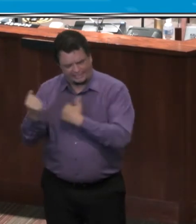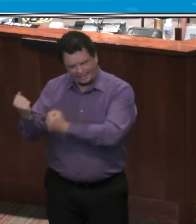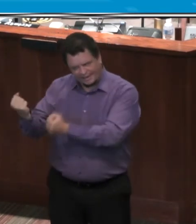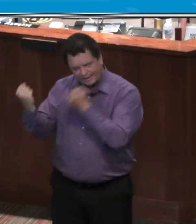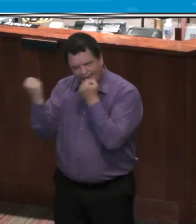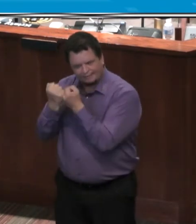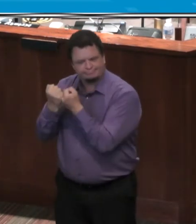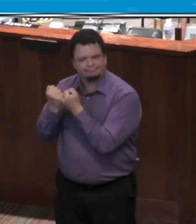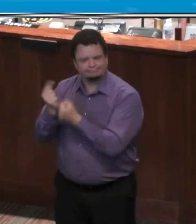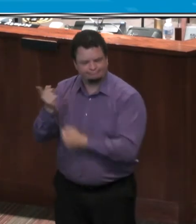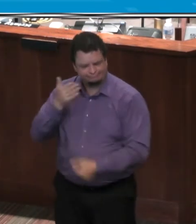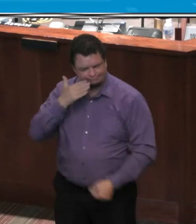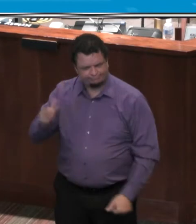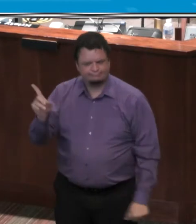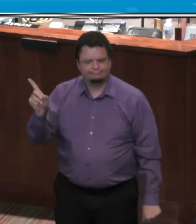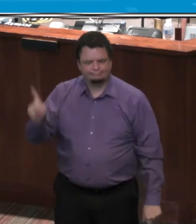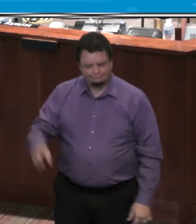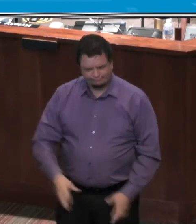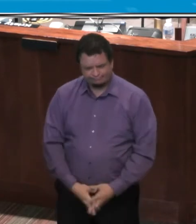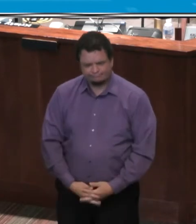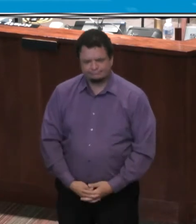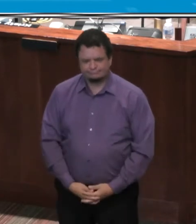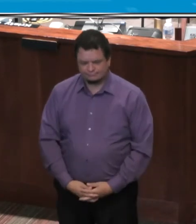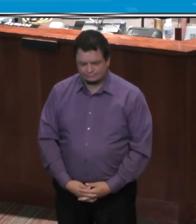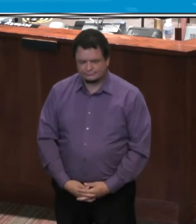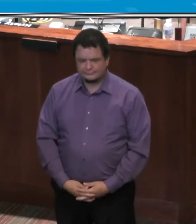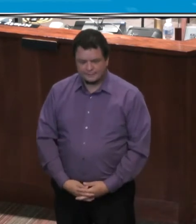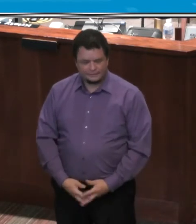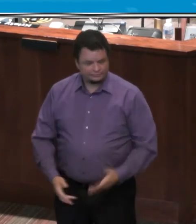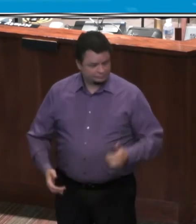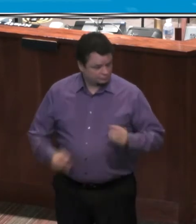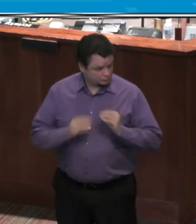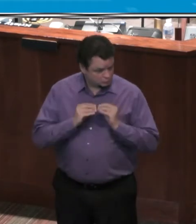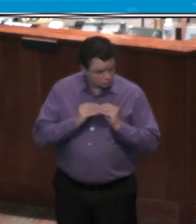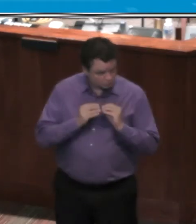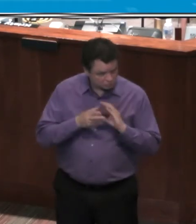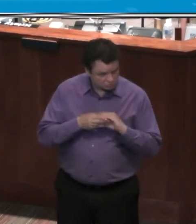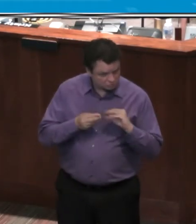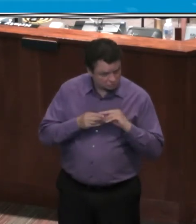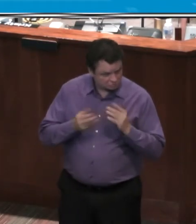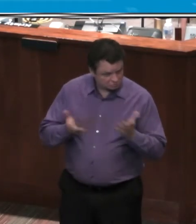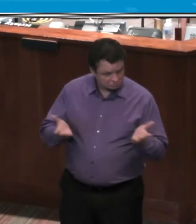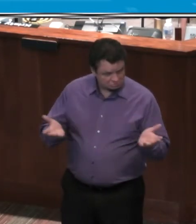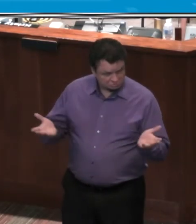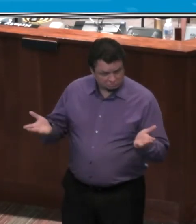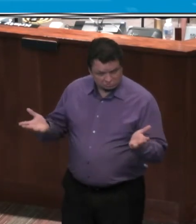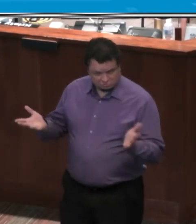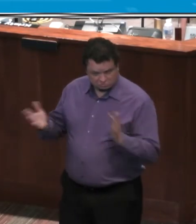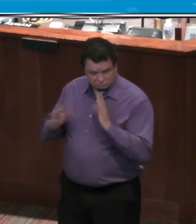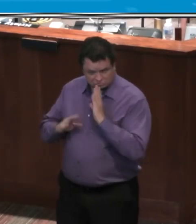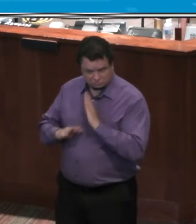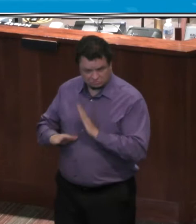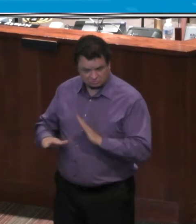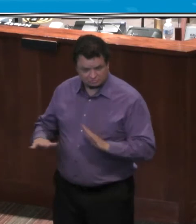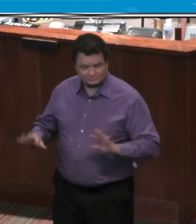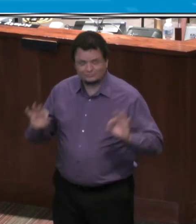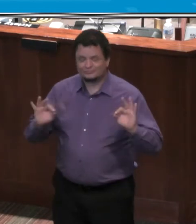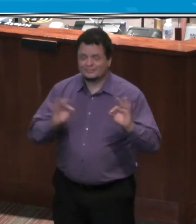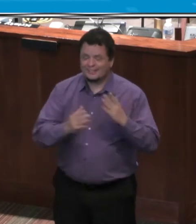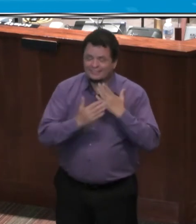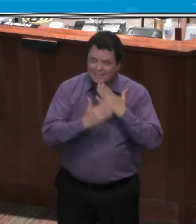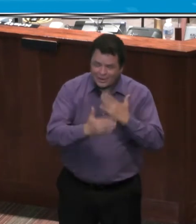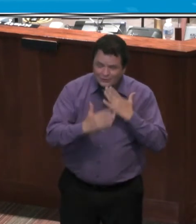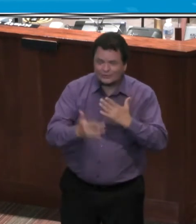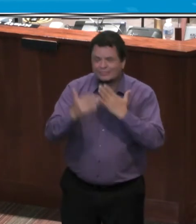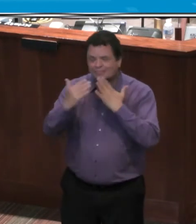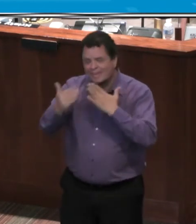Any other Board of Health member comments? Well, thank you very much for presenting today, and also for the strong